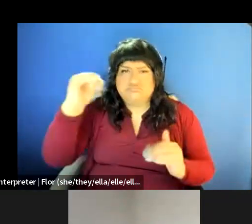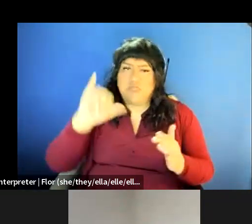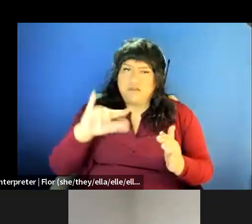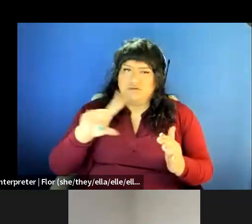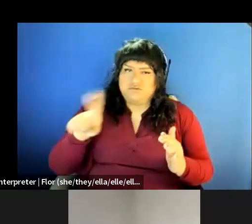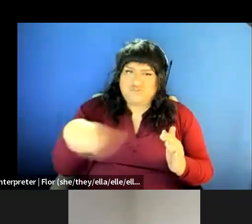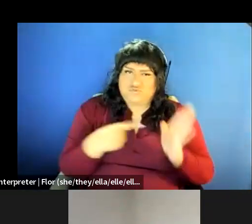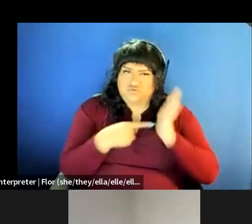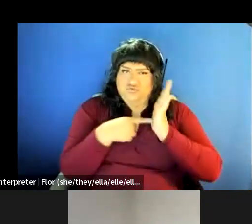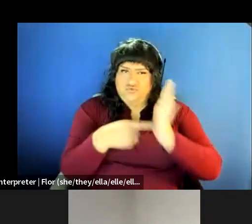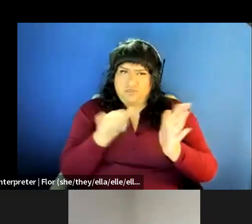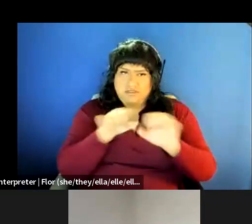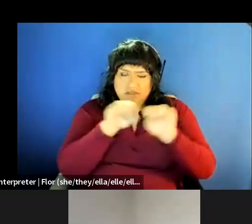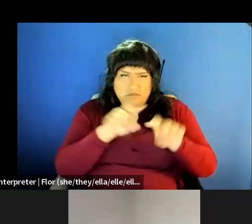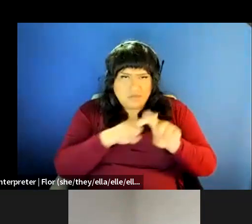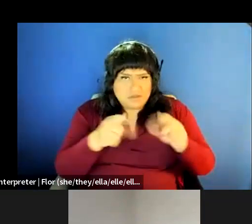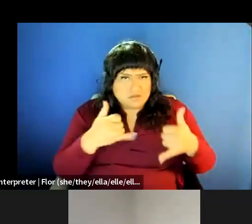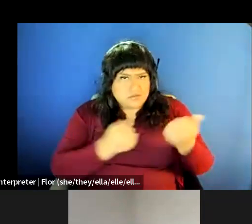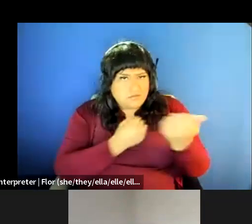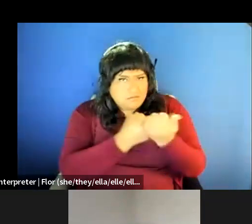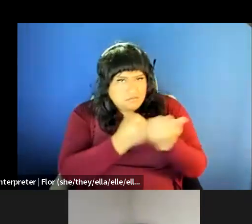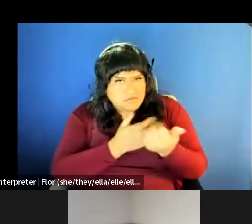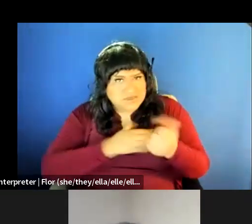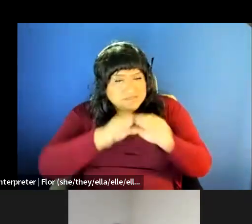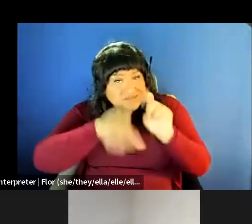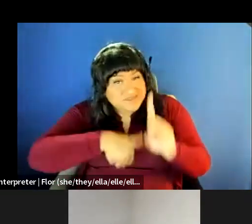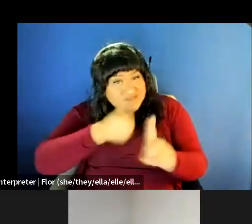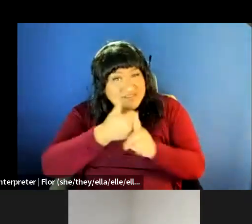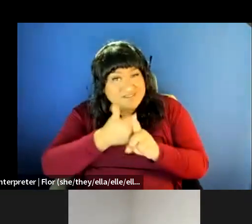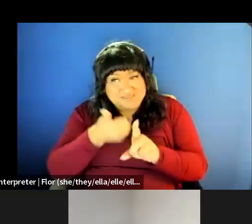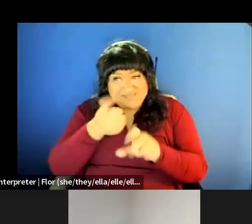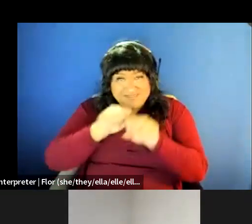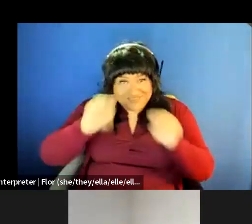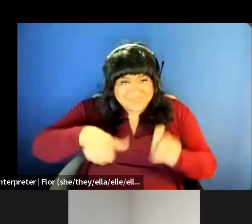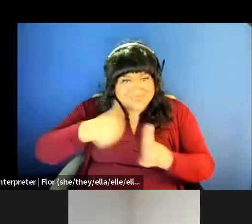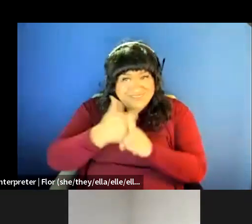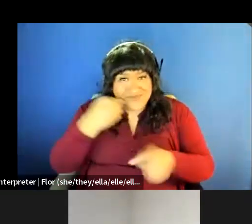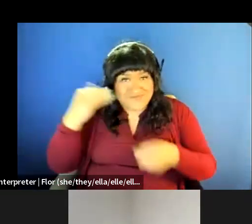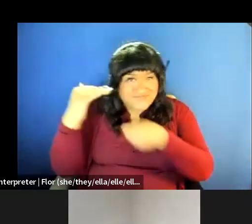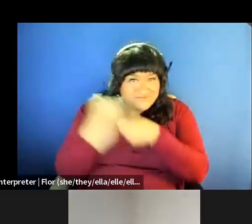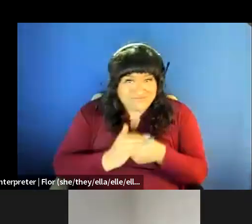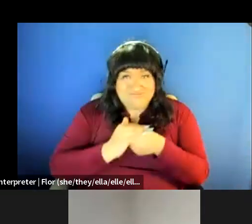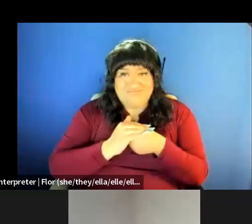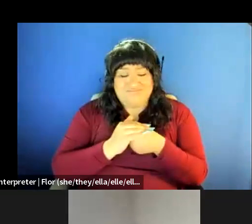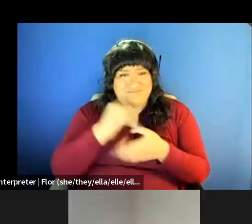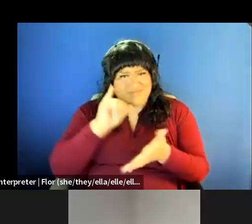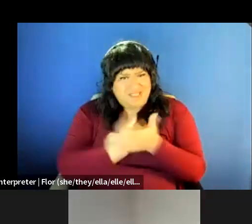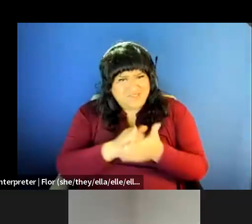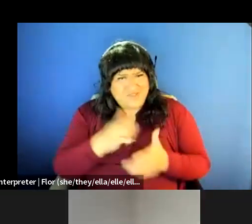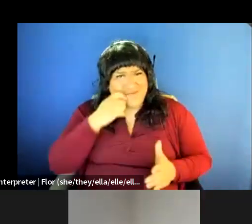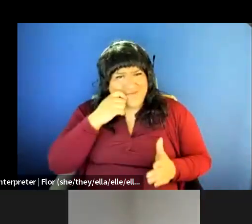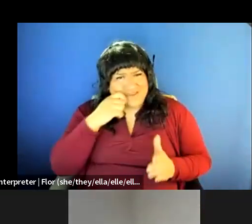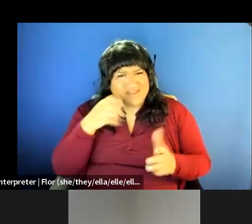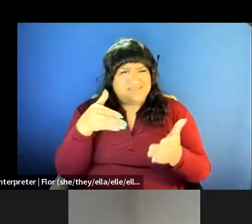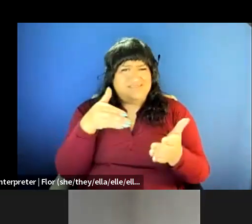which in some ways made my point that it was a racist system too, right? It's a racist policy. It perpetuates this racial inequity.